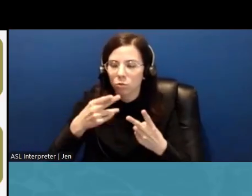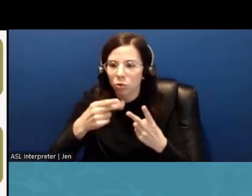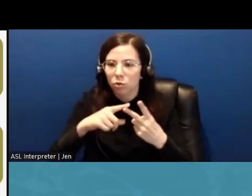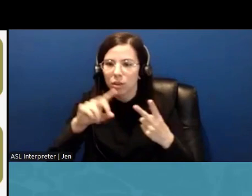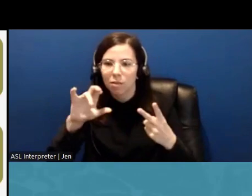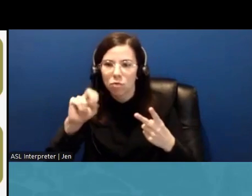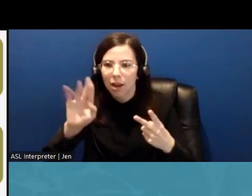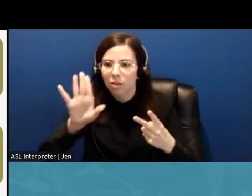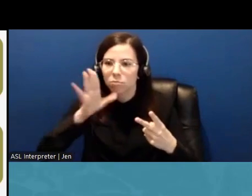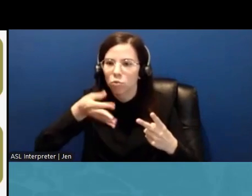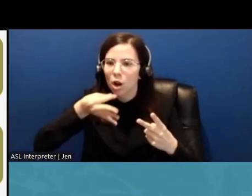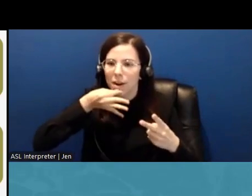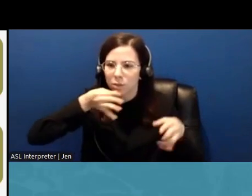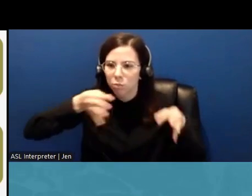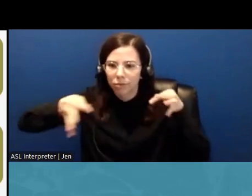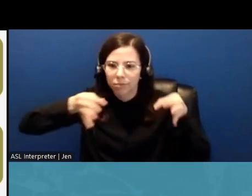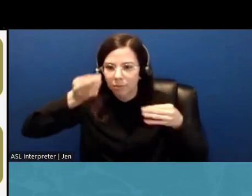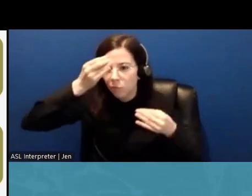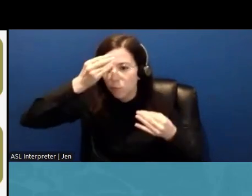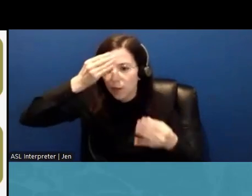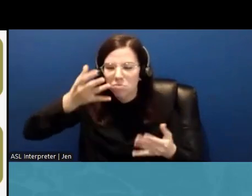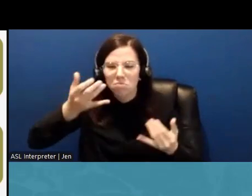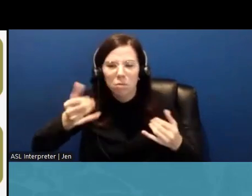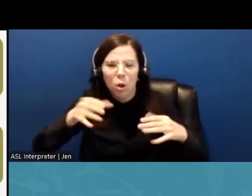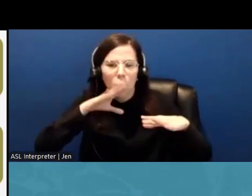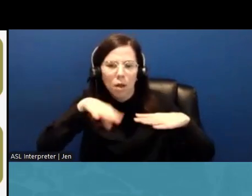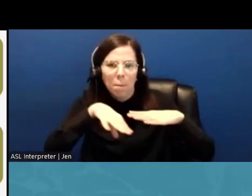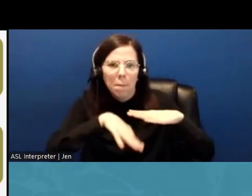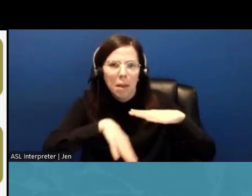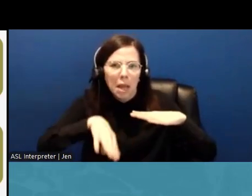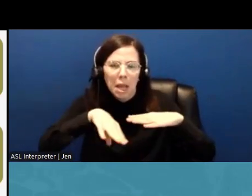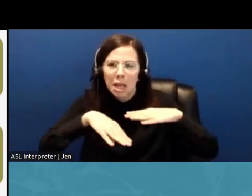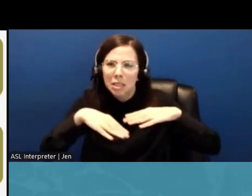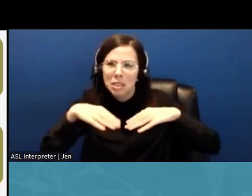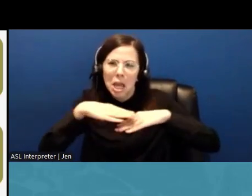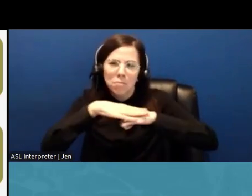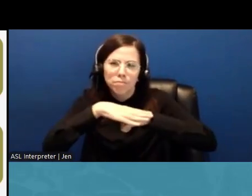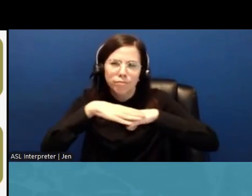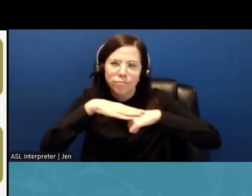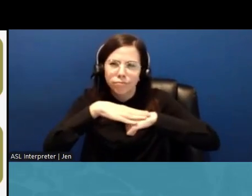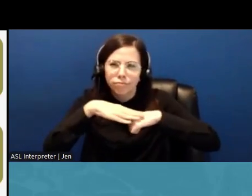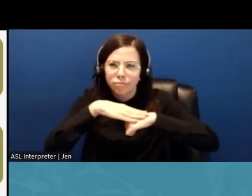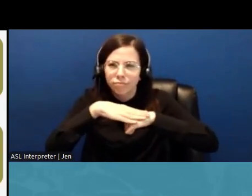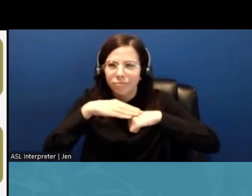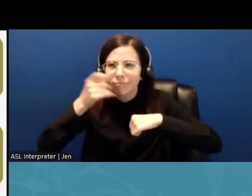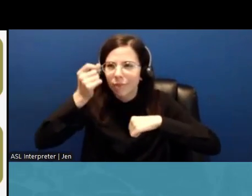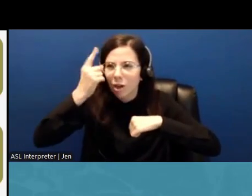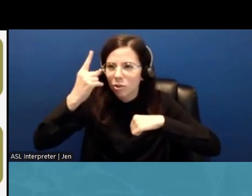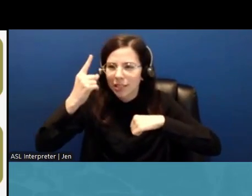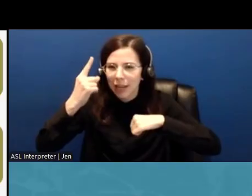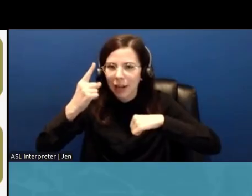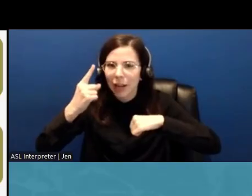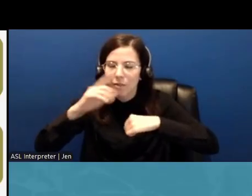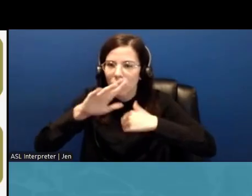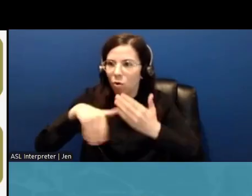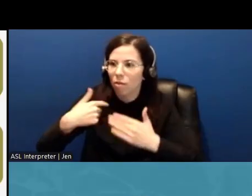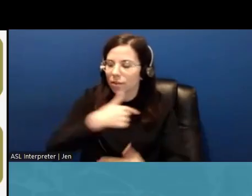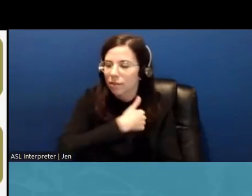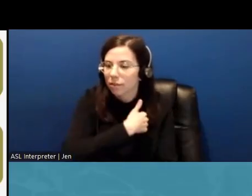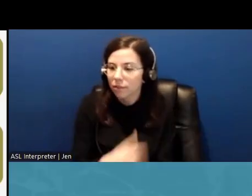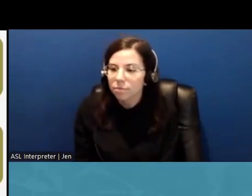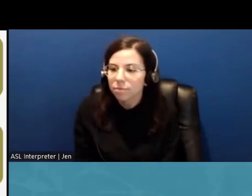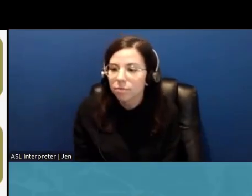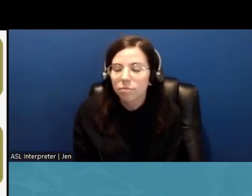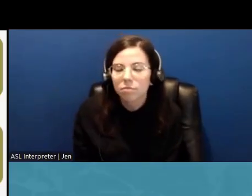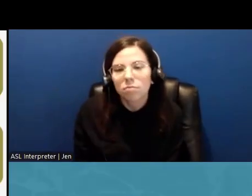expertise. So I'm going to give you just a very basic foundational level setting for all of us. So a little bit